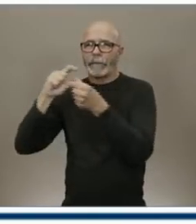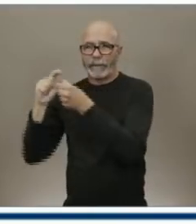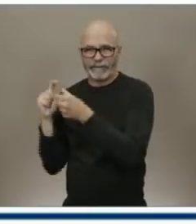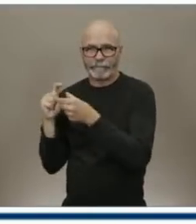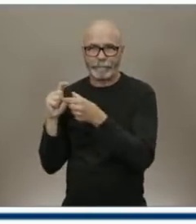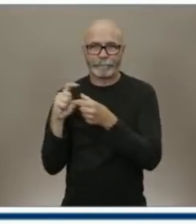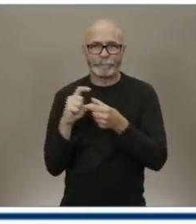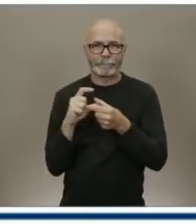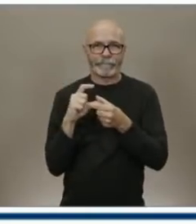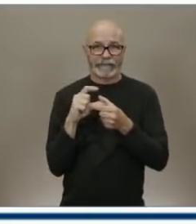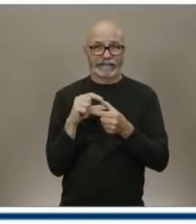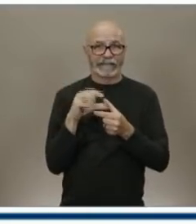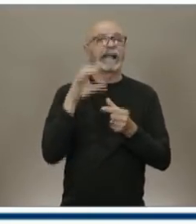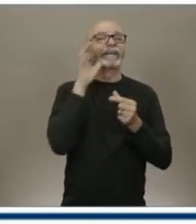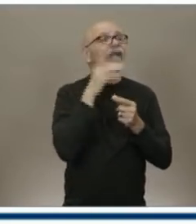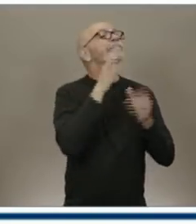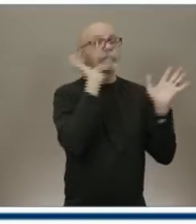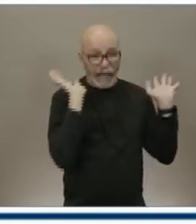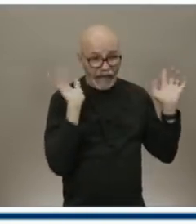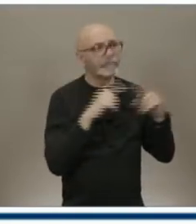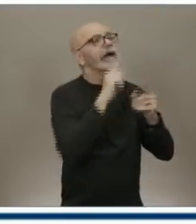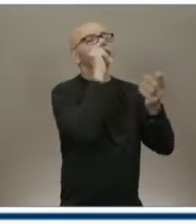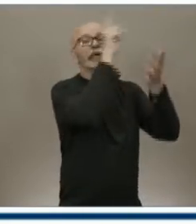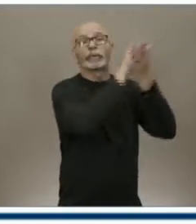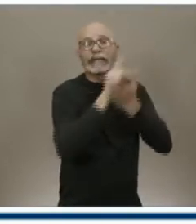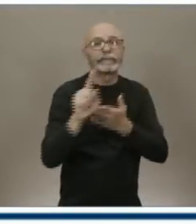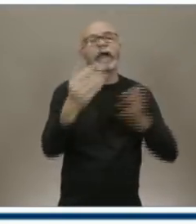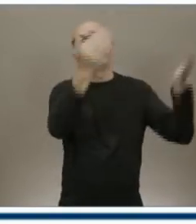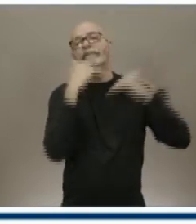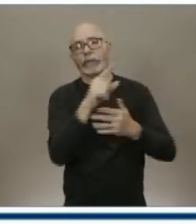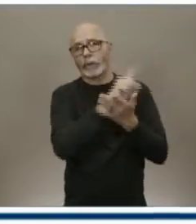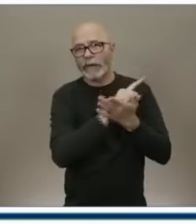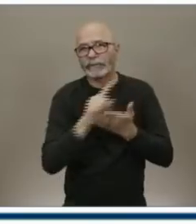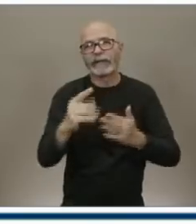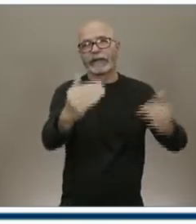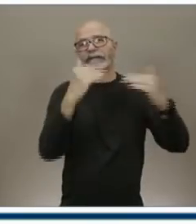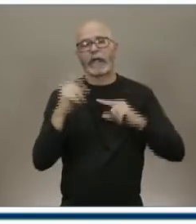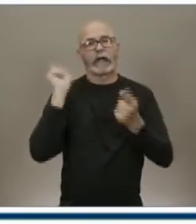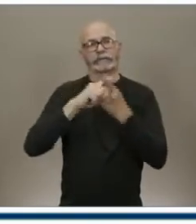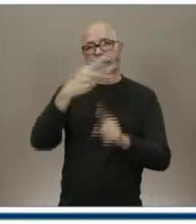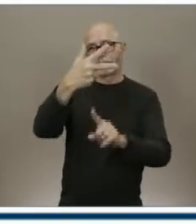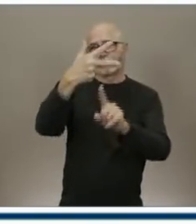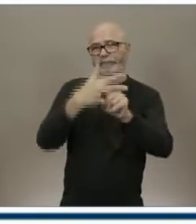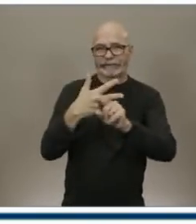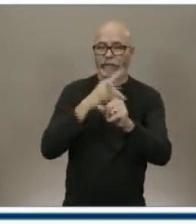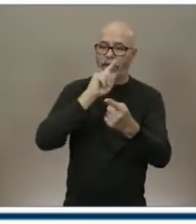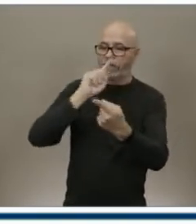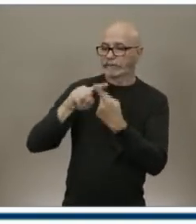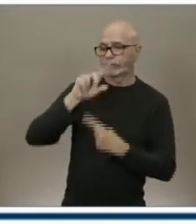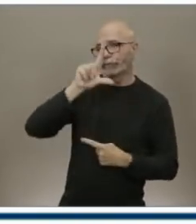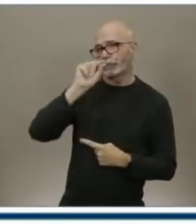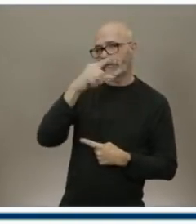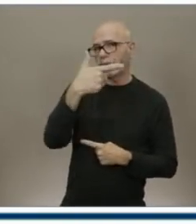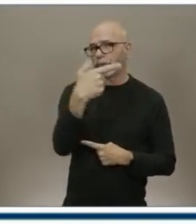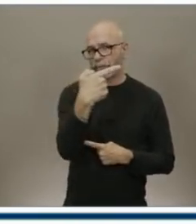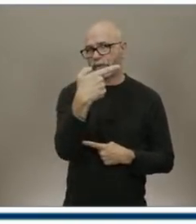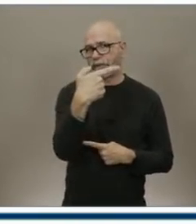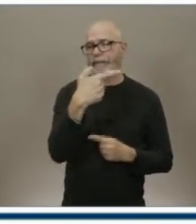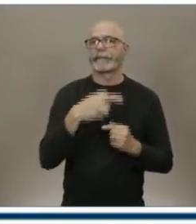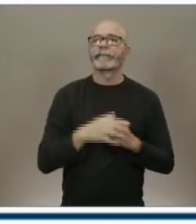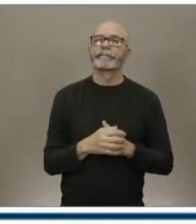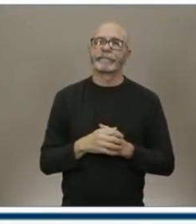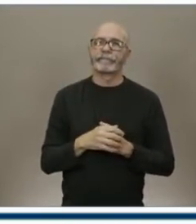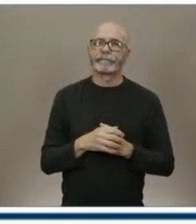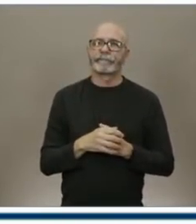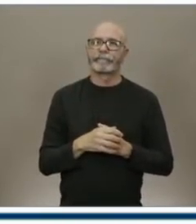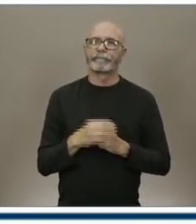weekly shipments of vaccine for the first 3 months of 2021. The total amount of vaccine we are scheduled to receive during this time